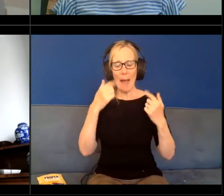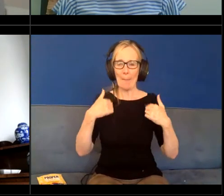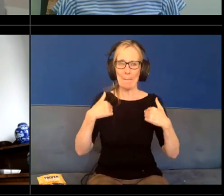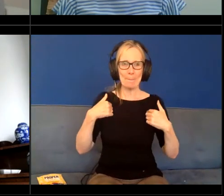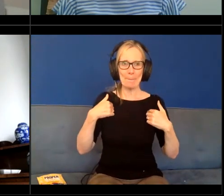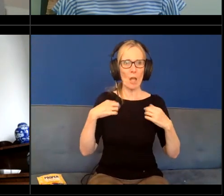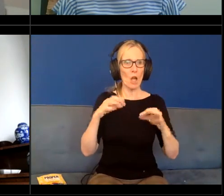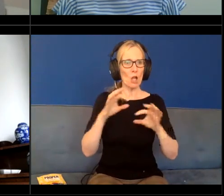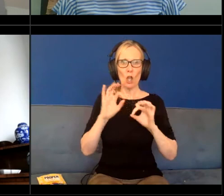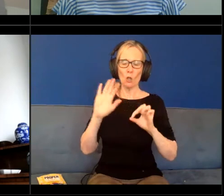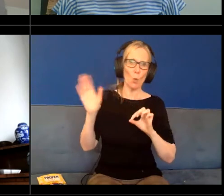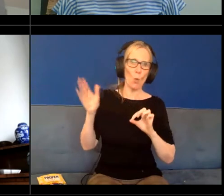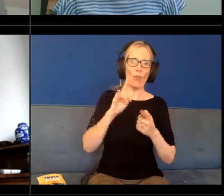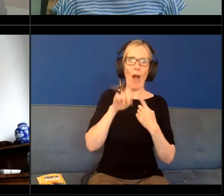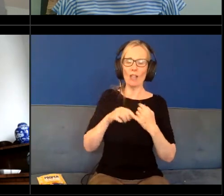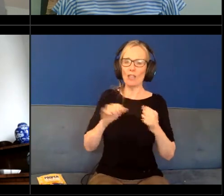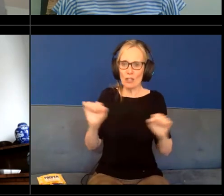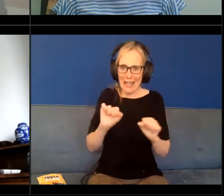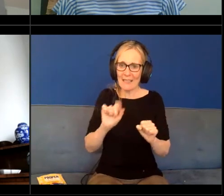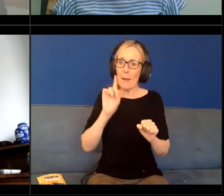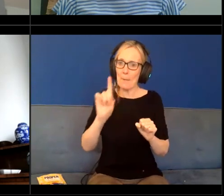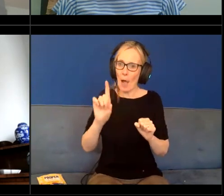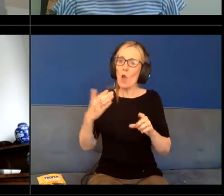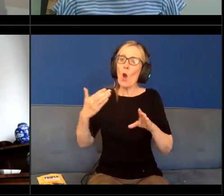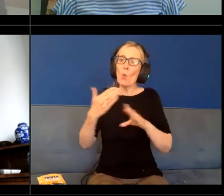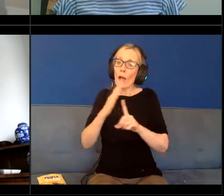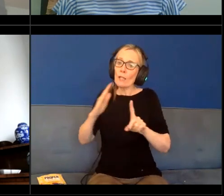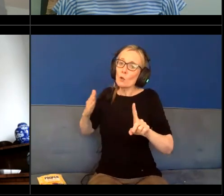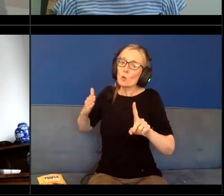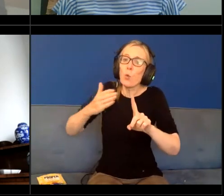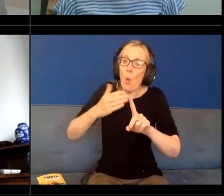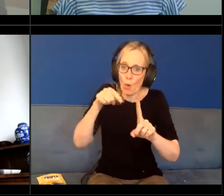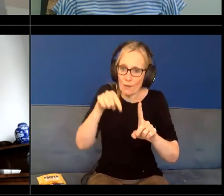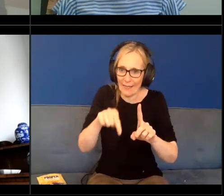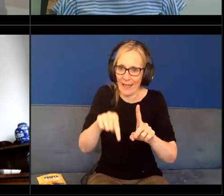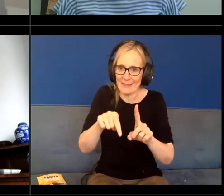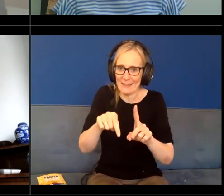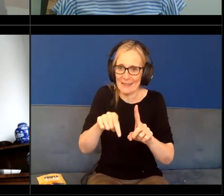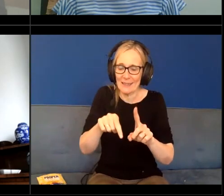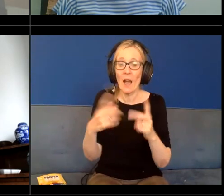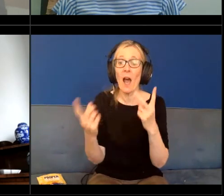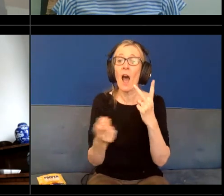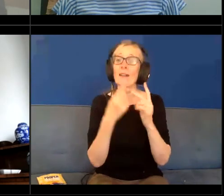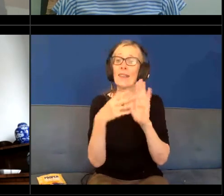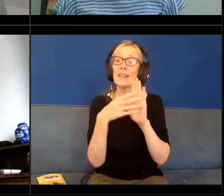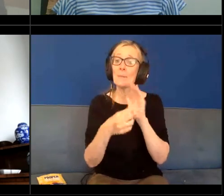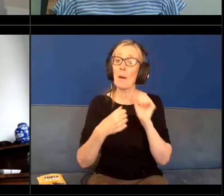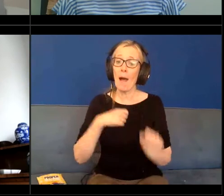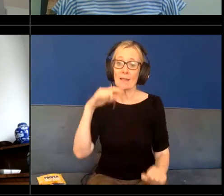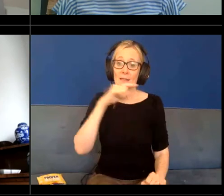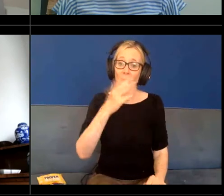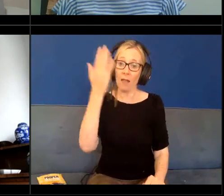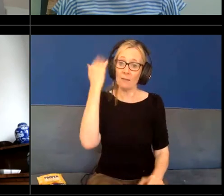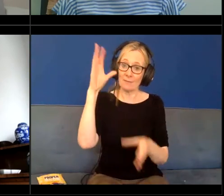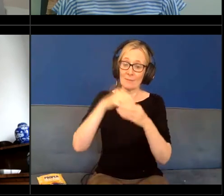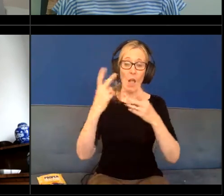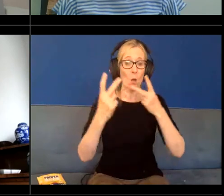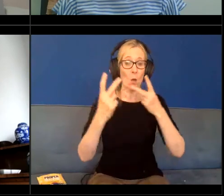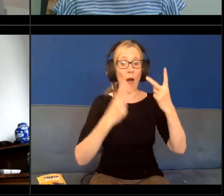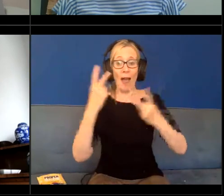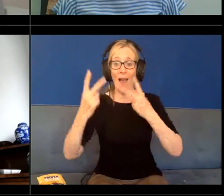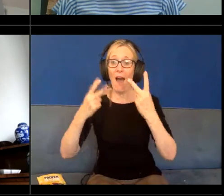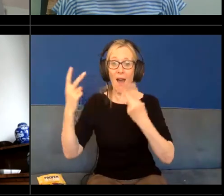that. And another example is my son used to sing in a choir, and it was a choir